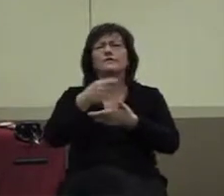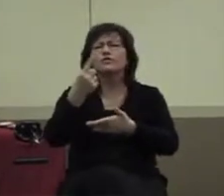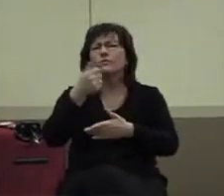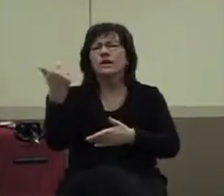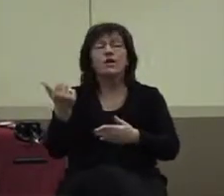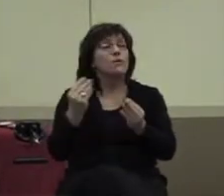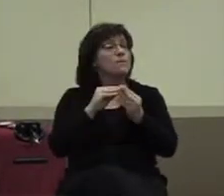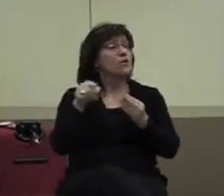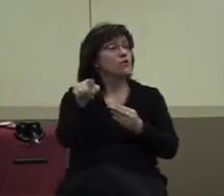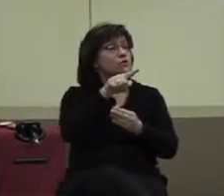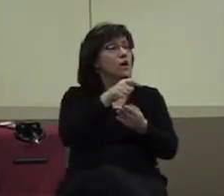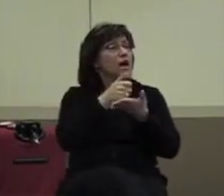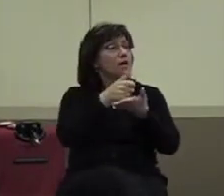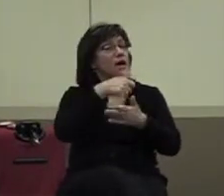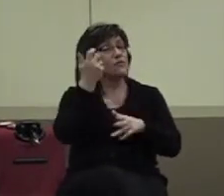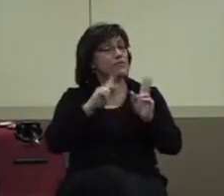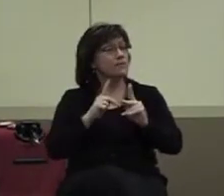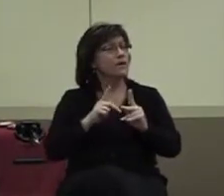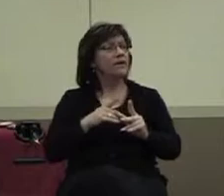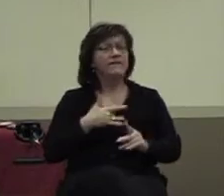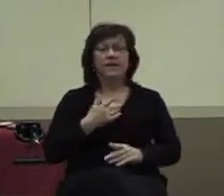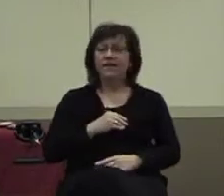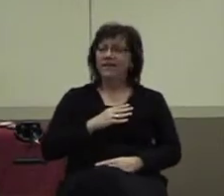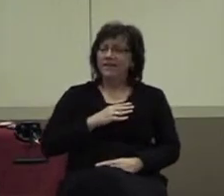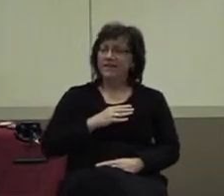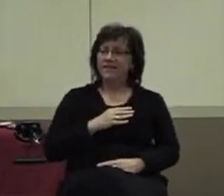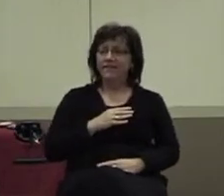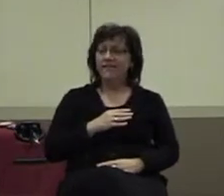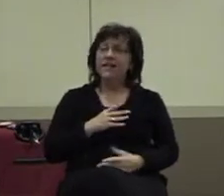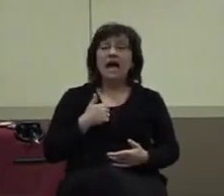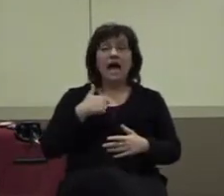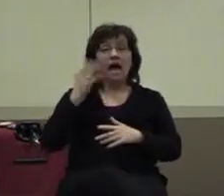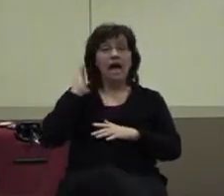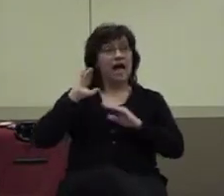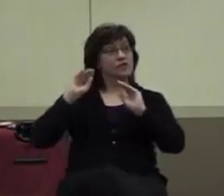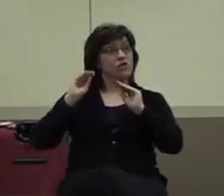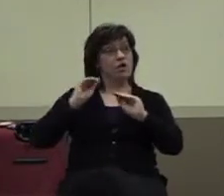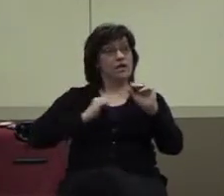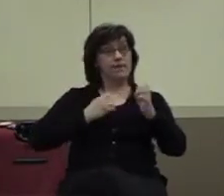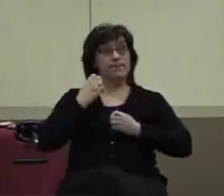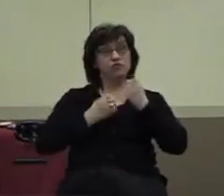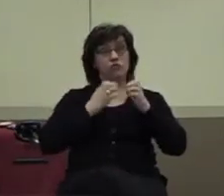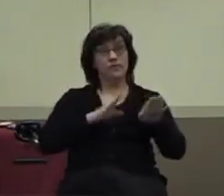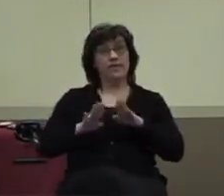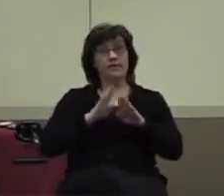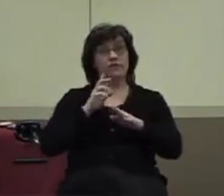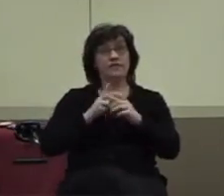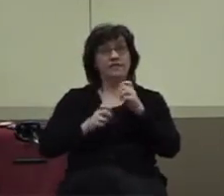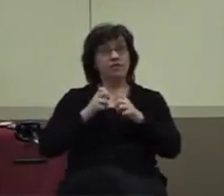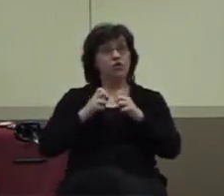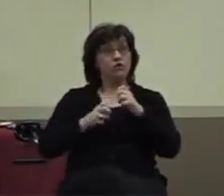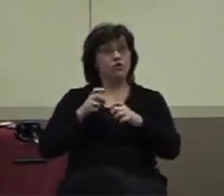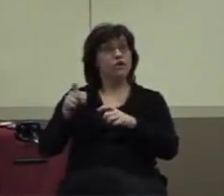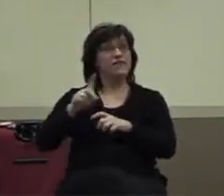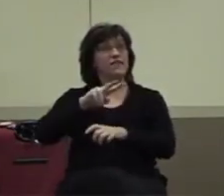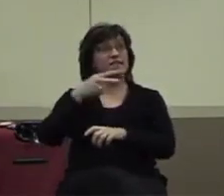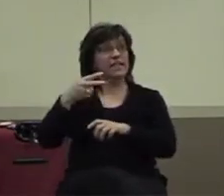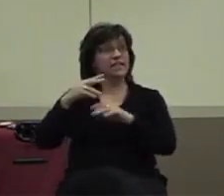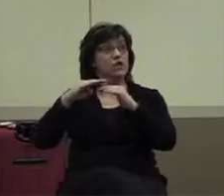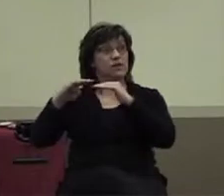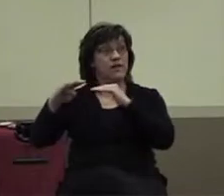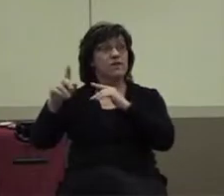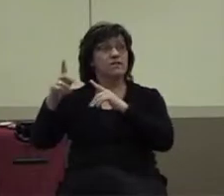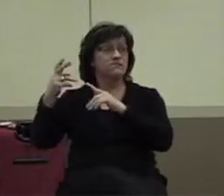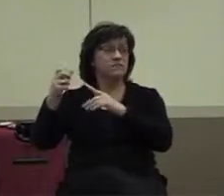the better you feel about yourself. I taught emotional behavior disorders at the secondary level, and I was allowed to have